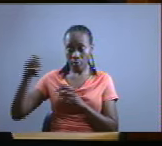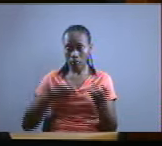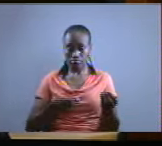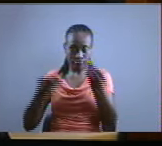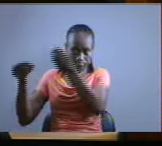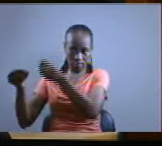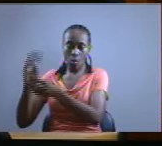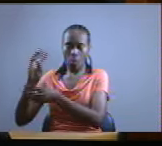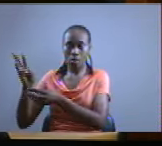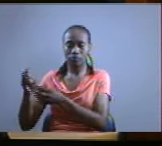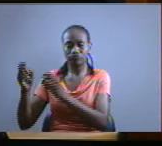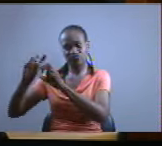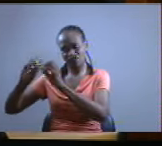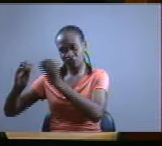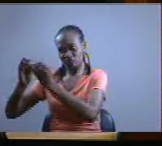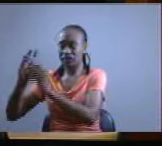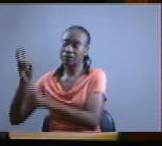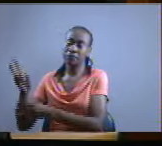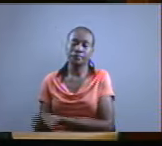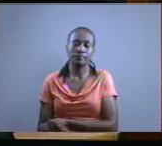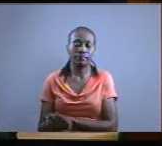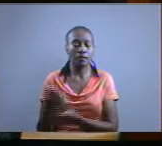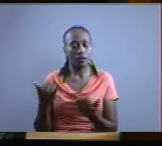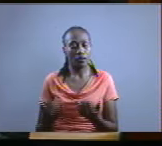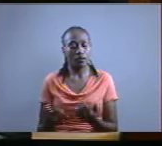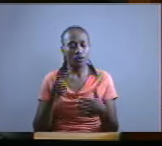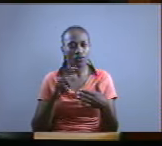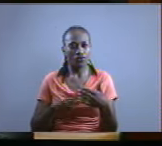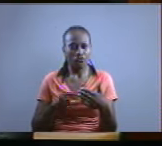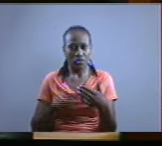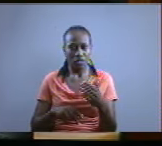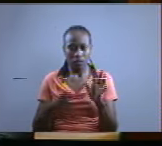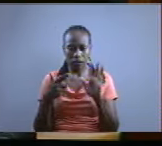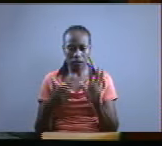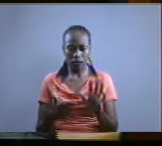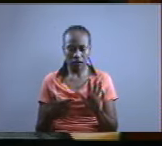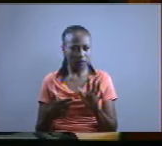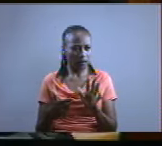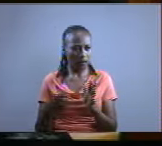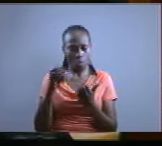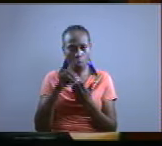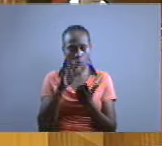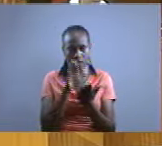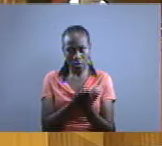concurrence. The Secretary will read the 7th order.